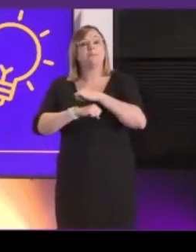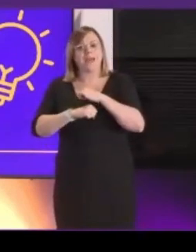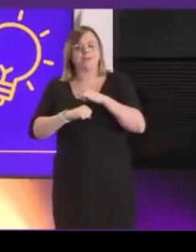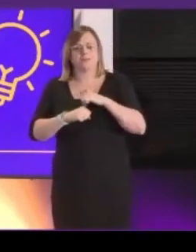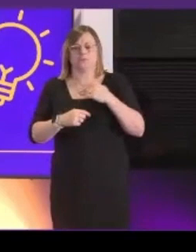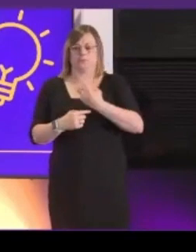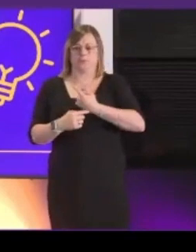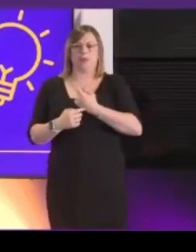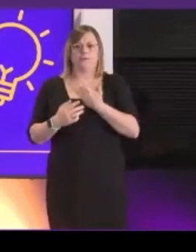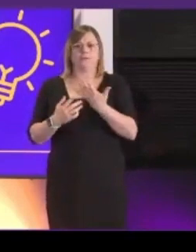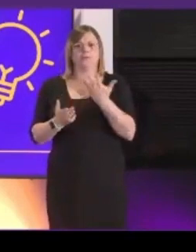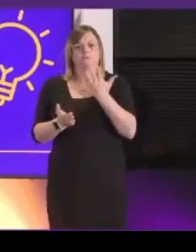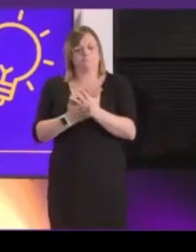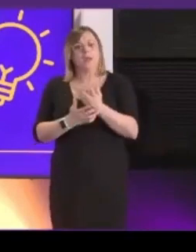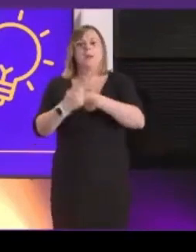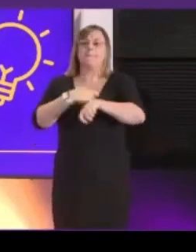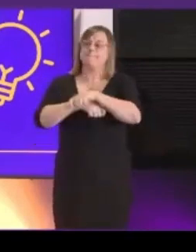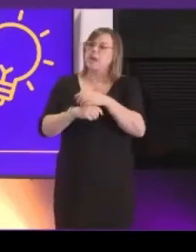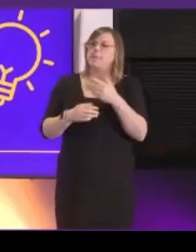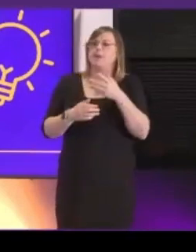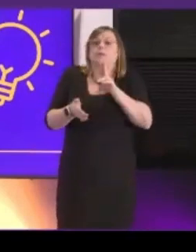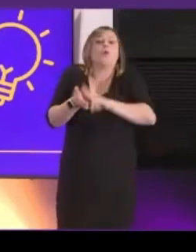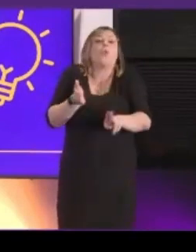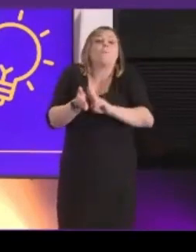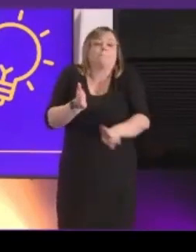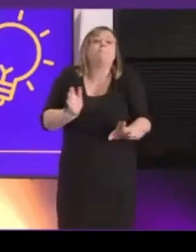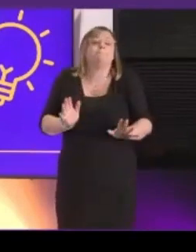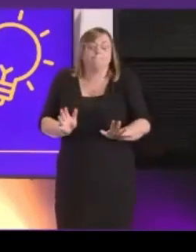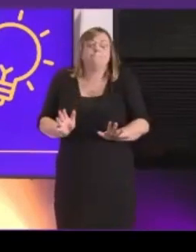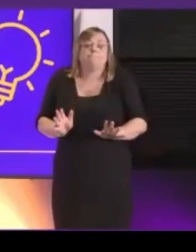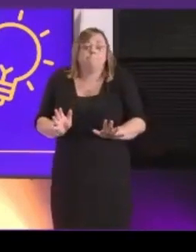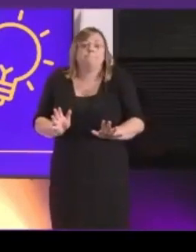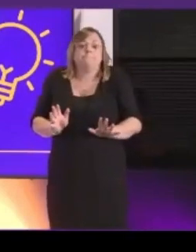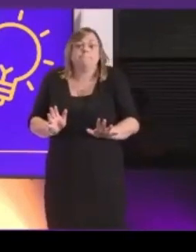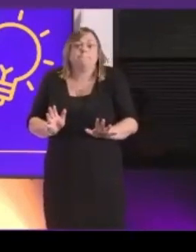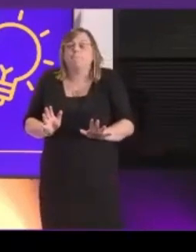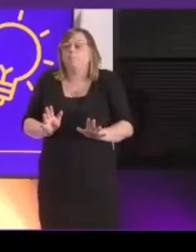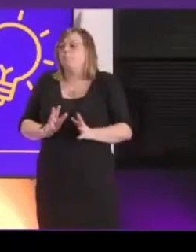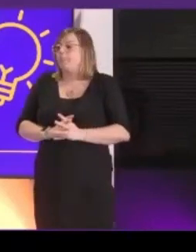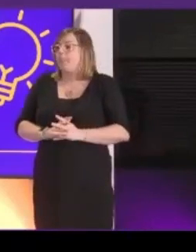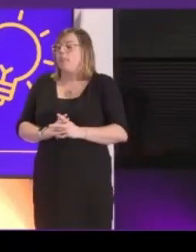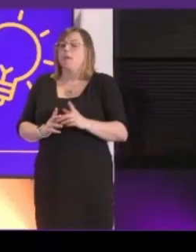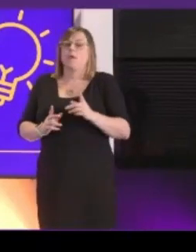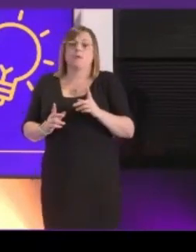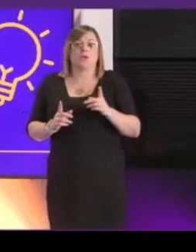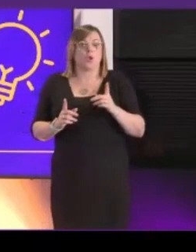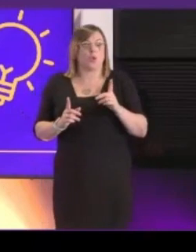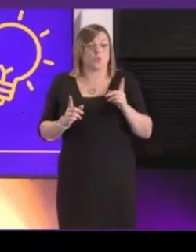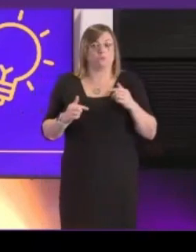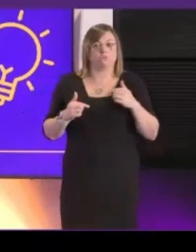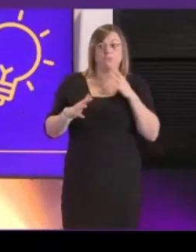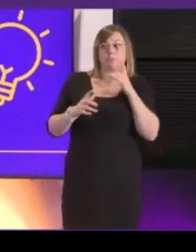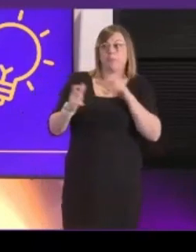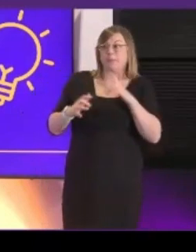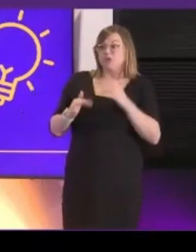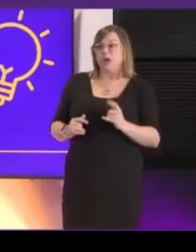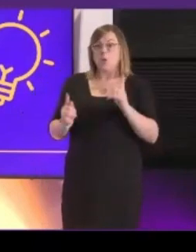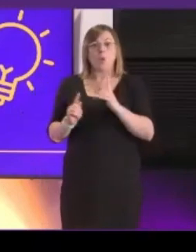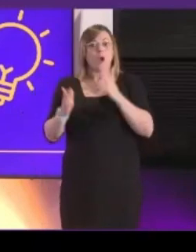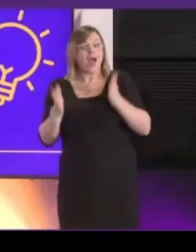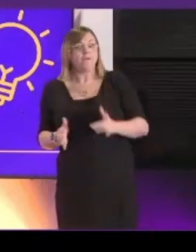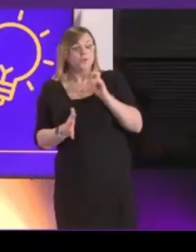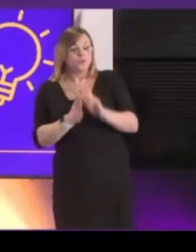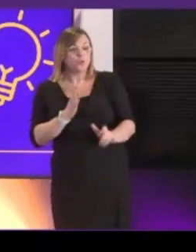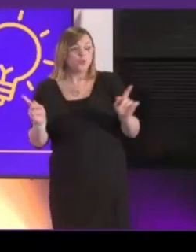sits, becoming increasingly the norm. One of those sort of givens. What are the have-tos around here? How do